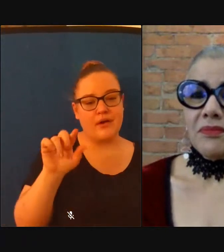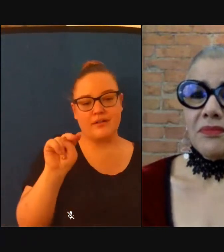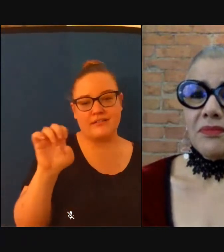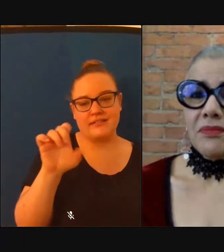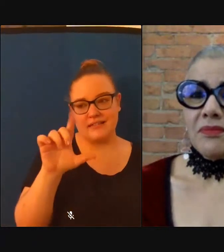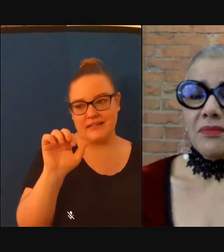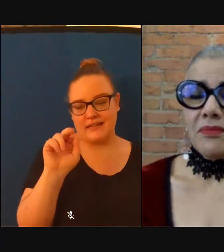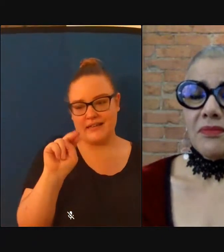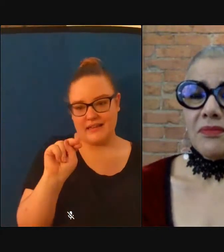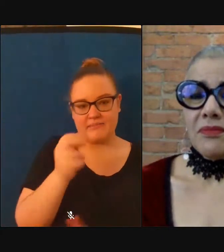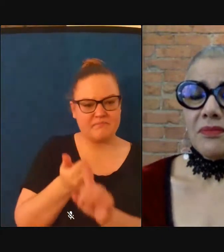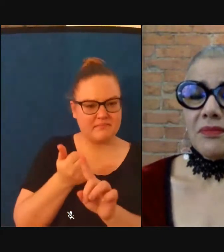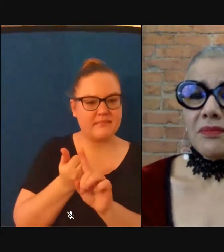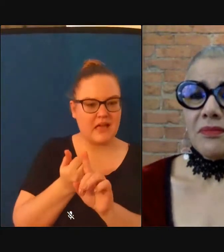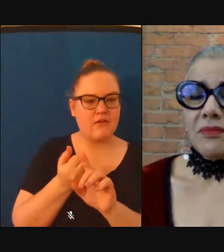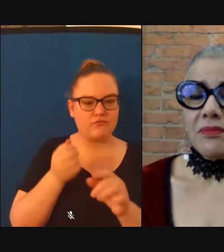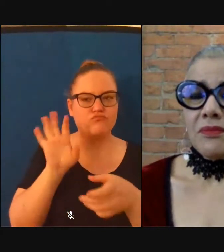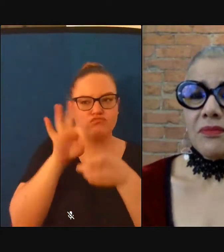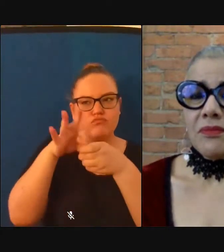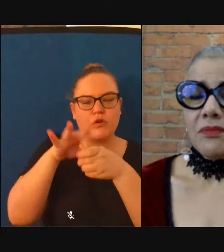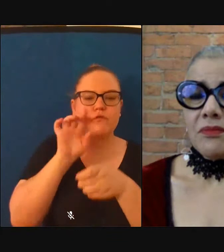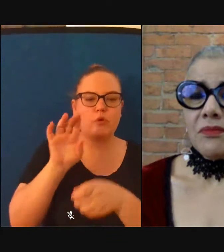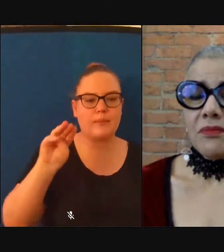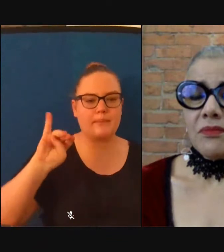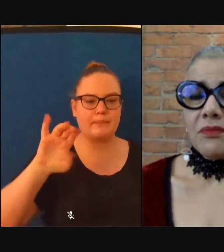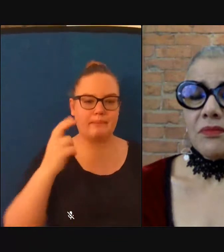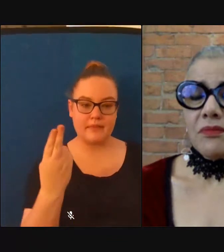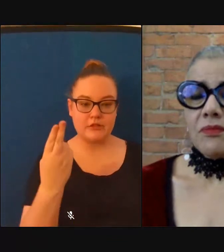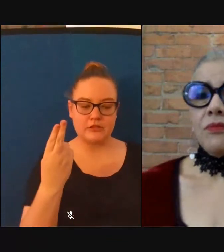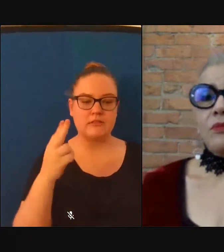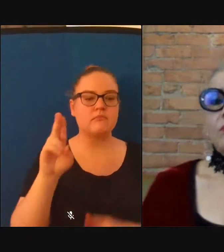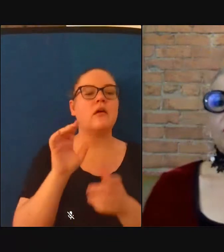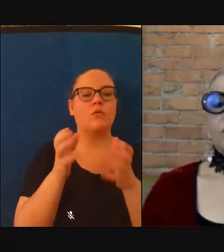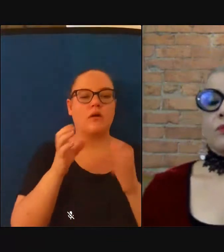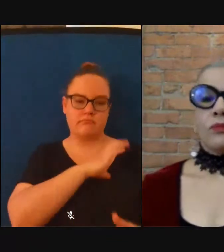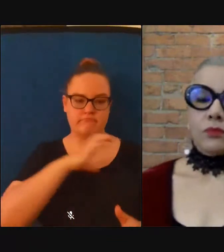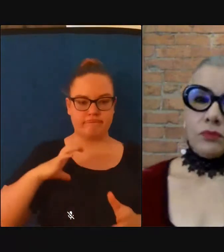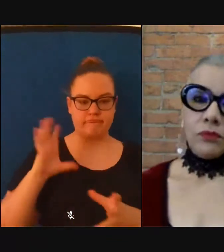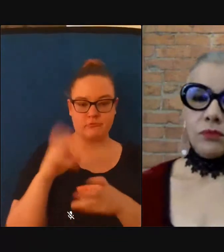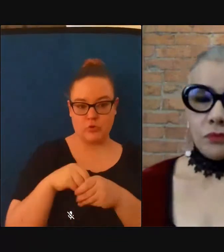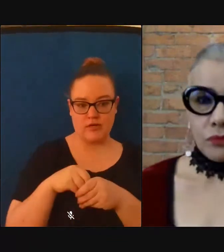a candidate for Congress in Michigan, was endorsed by Donald Trump running against Paul Ryan.